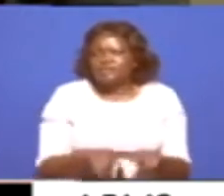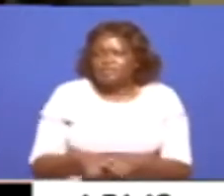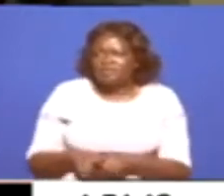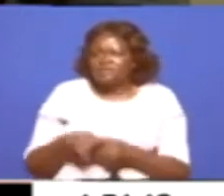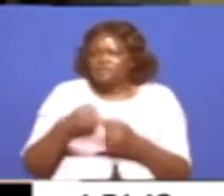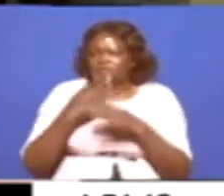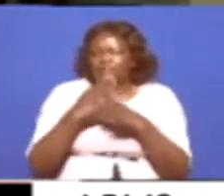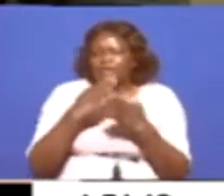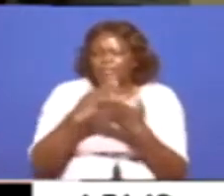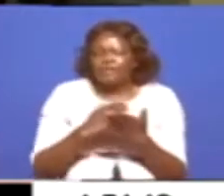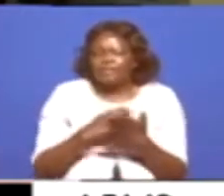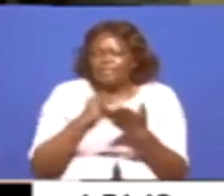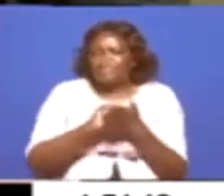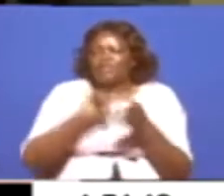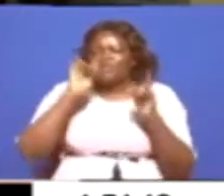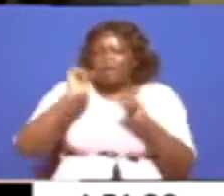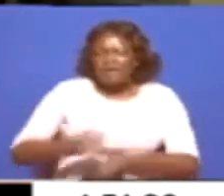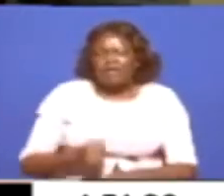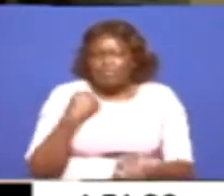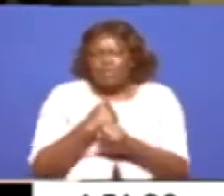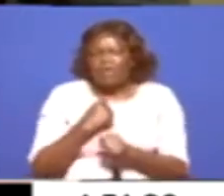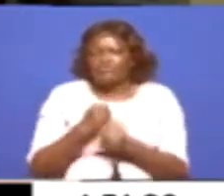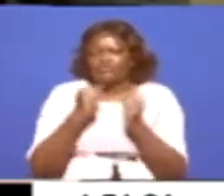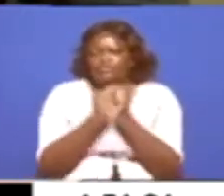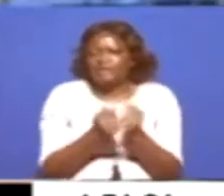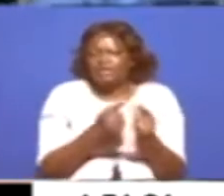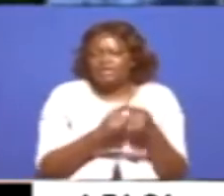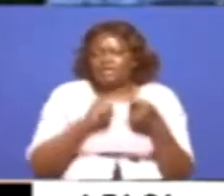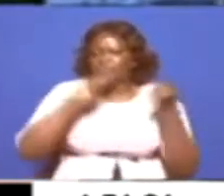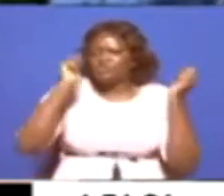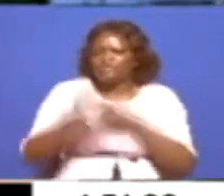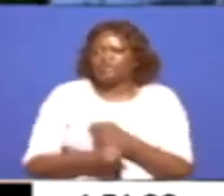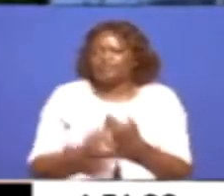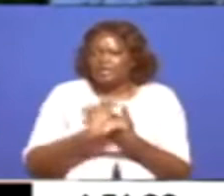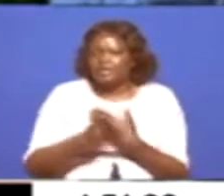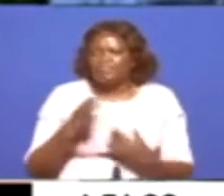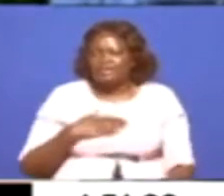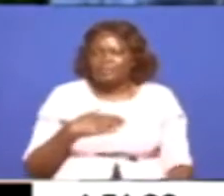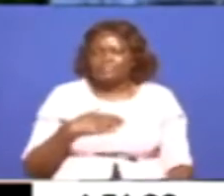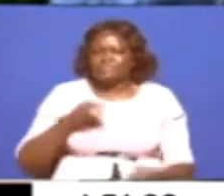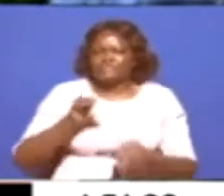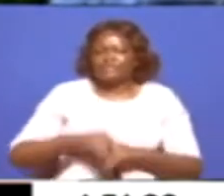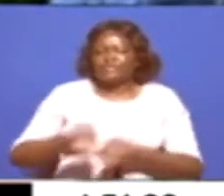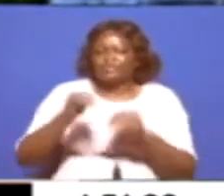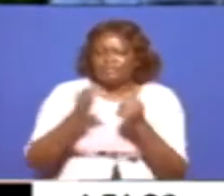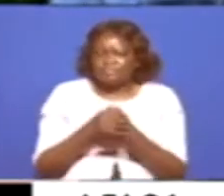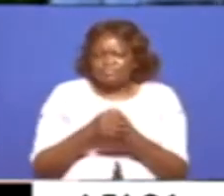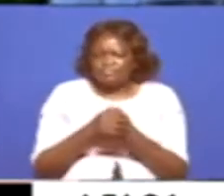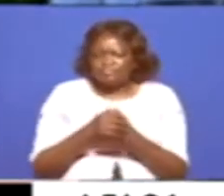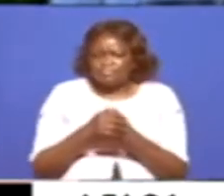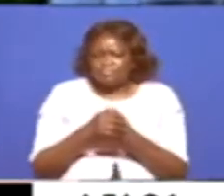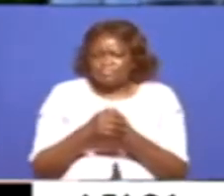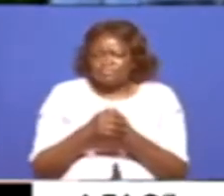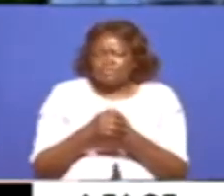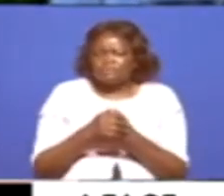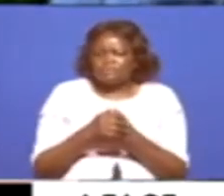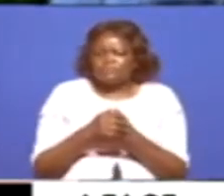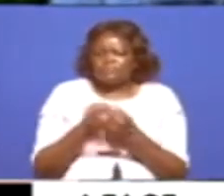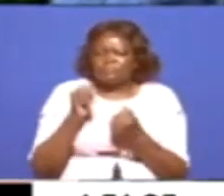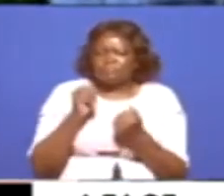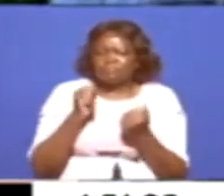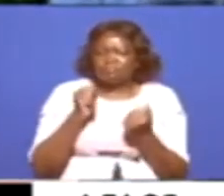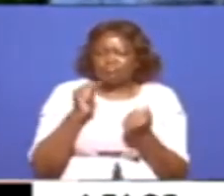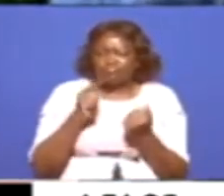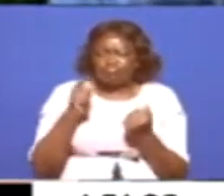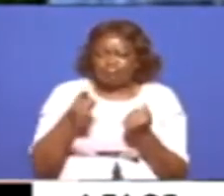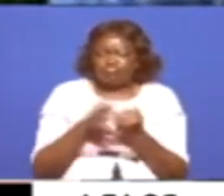programs that we can work together and transform our country. According to Konza Technopolis Development Authority Chief